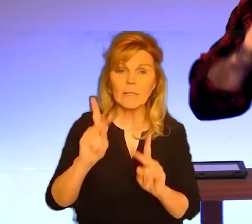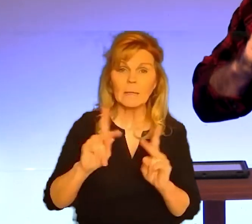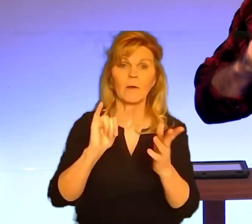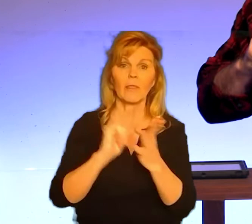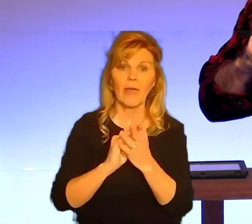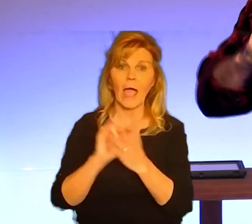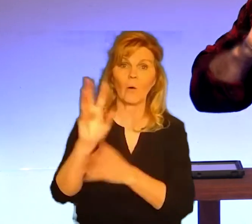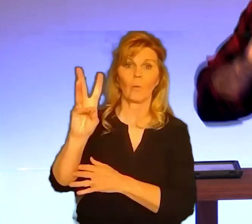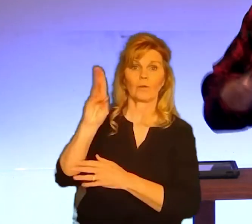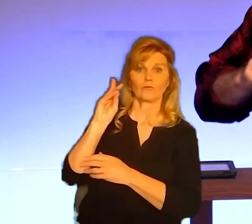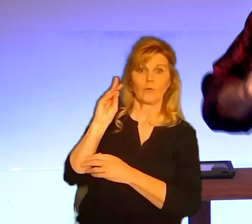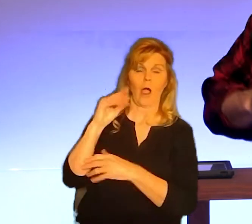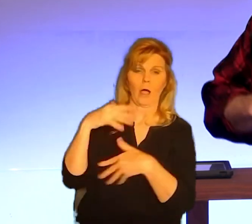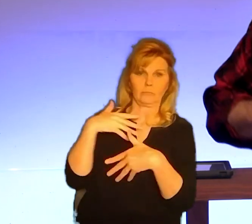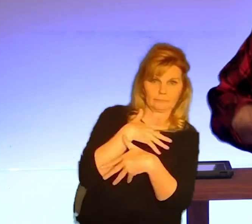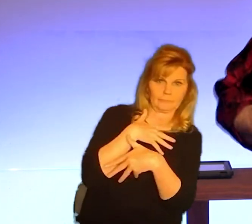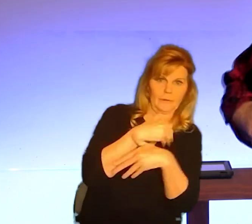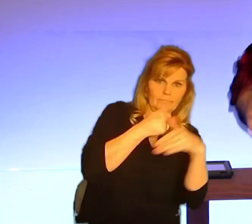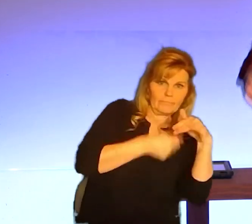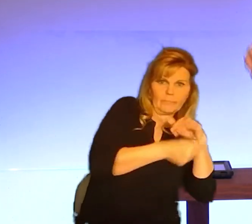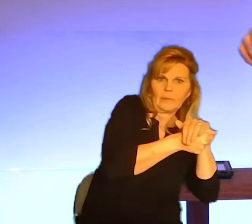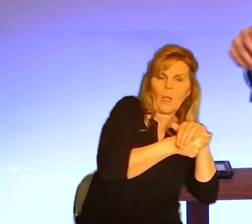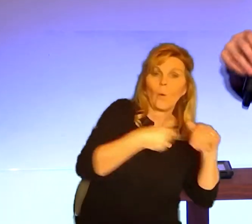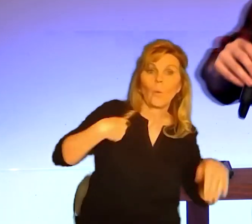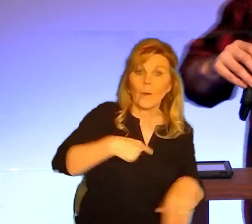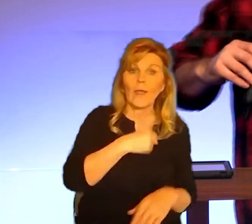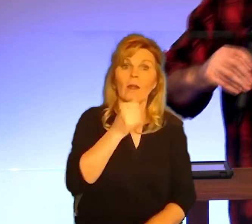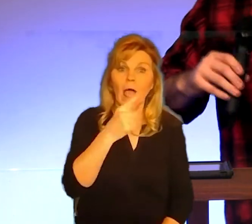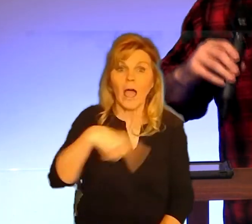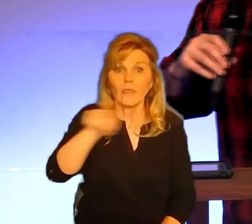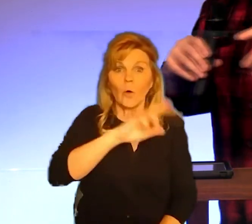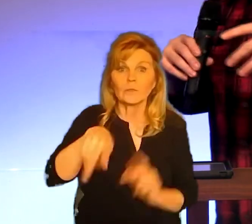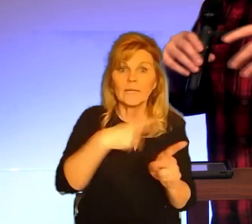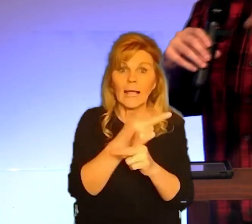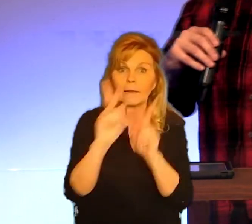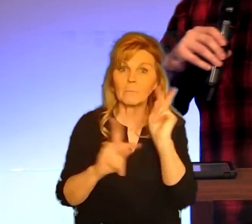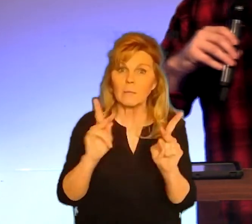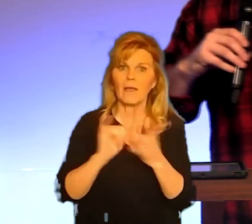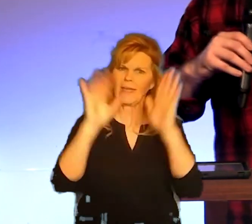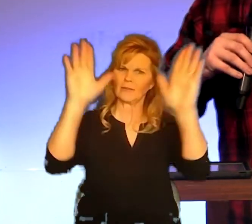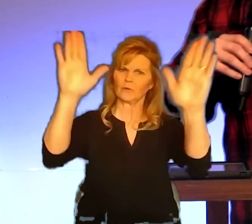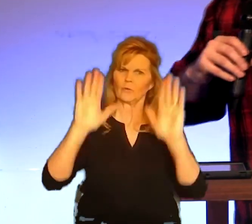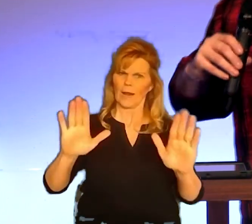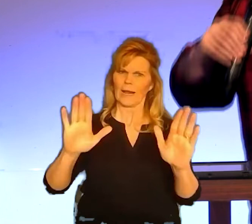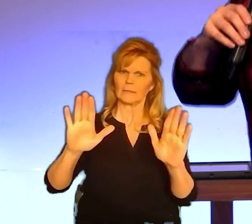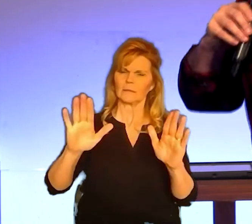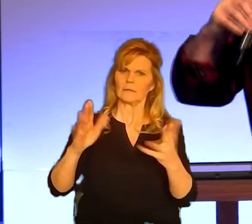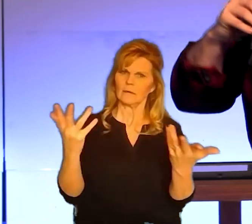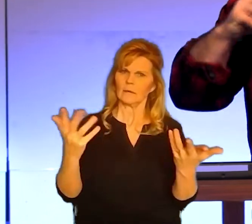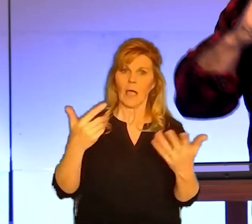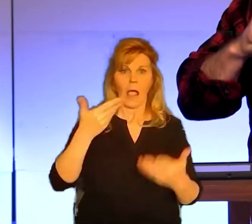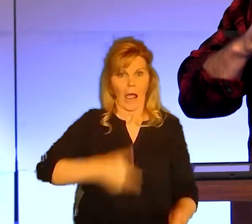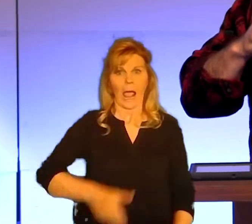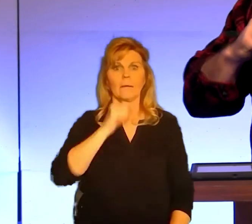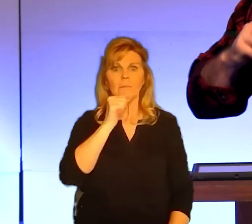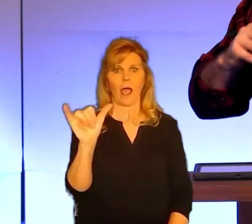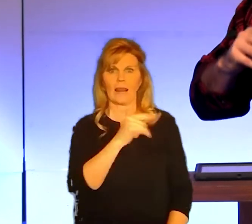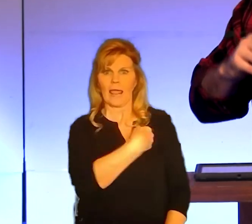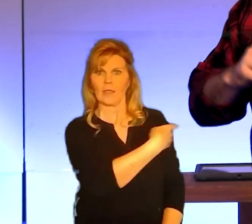somebody. We are not of those who shrink back. I think that's a great affirmation. I am not of those who shrink back.